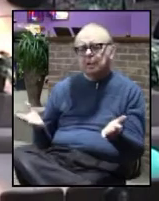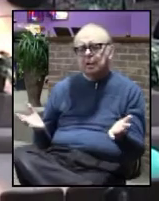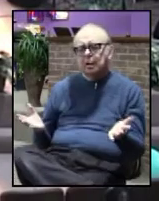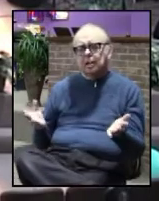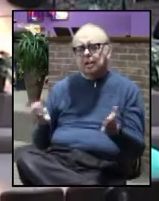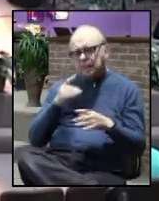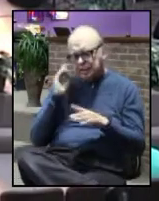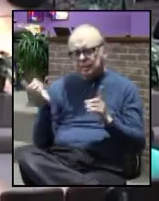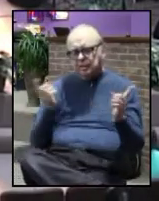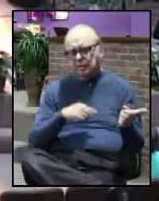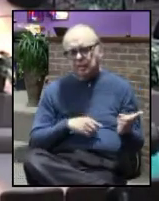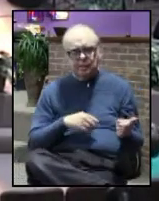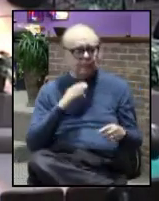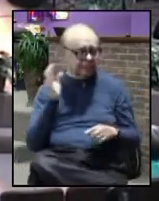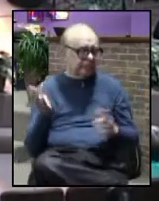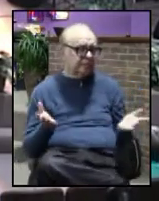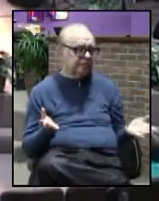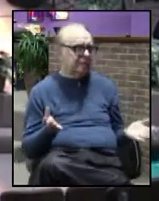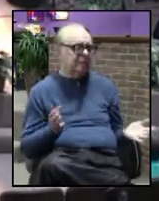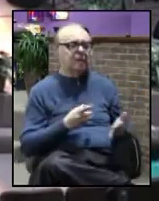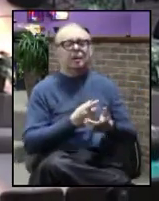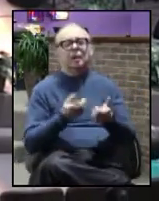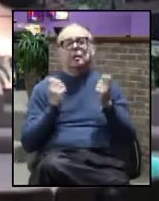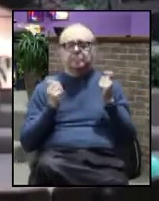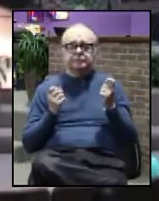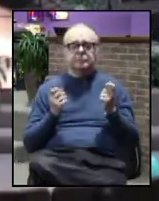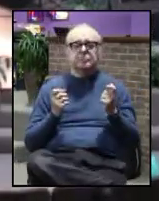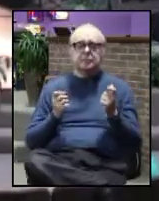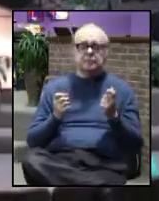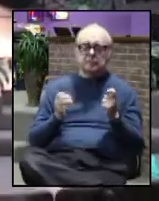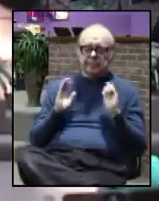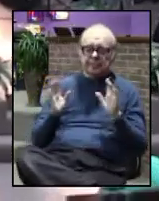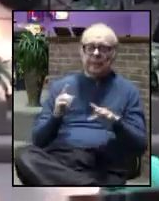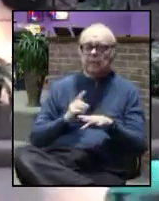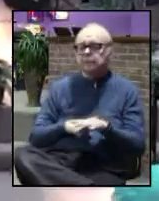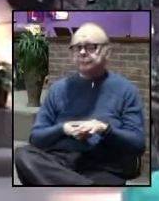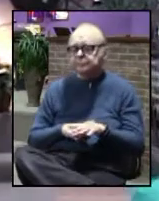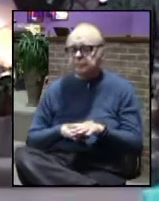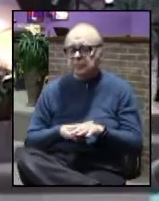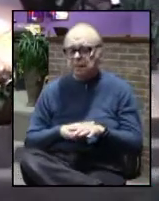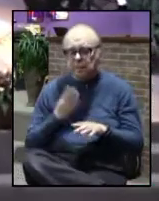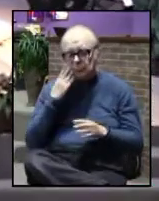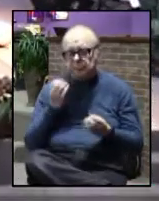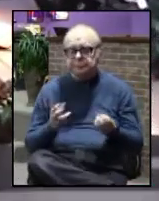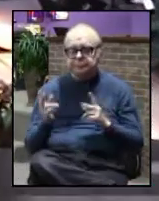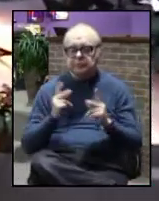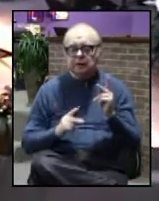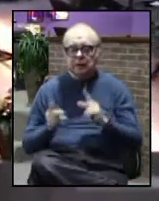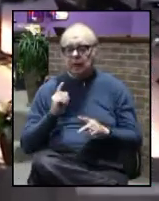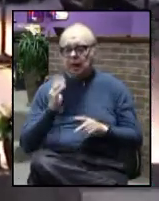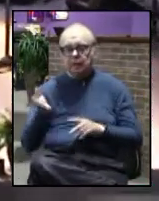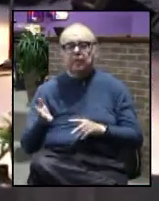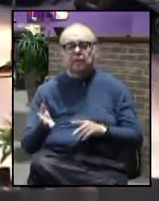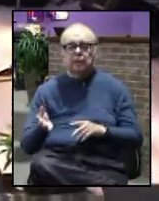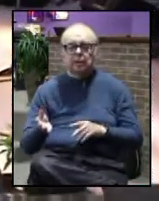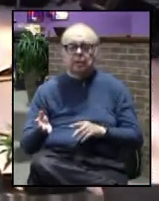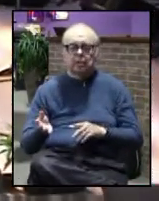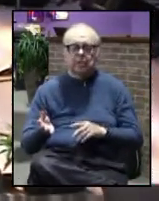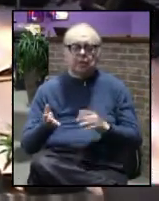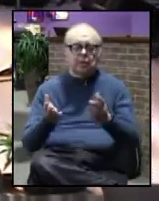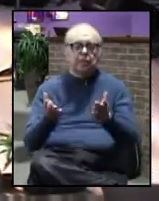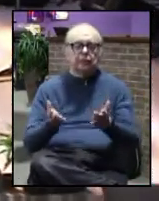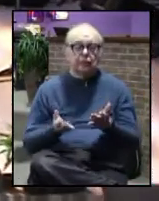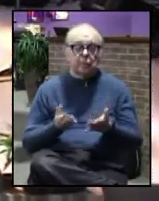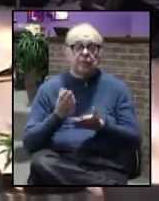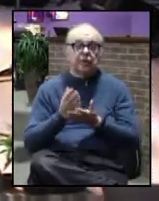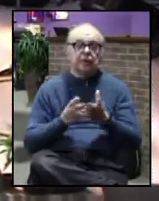you got kids coming over for Christmas and all this stuff, and just having a great time. Do you know how many people out there right now are just wanting someone to